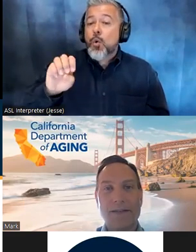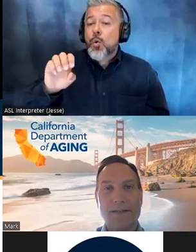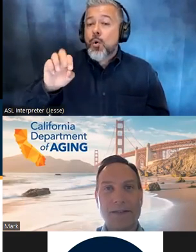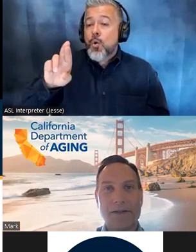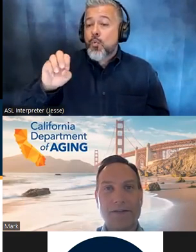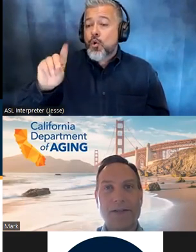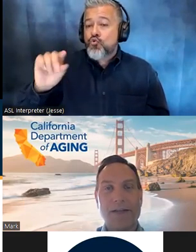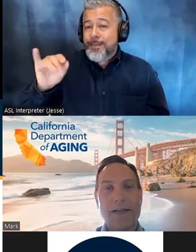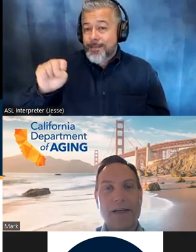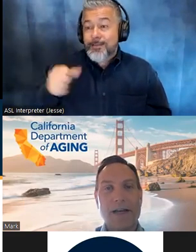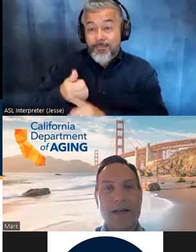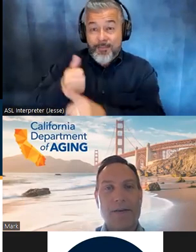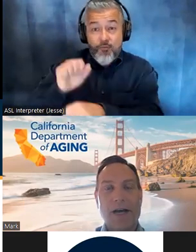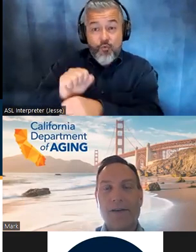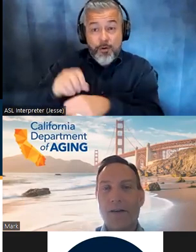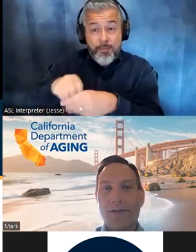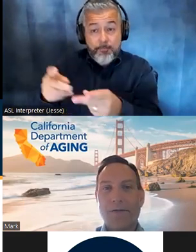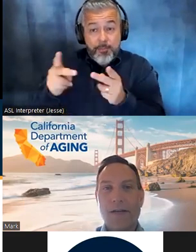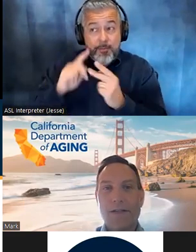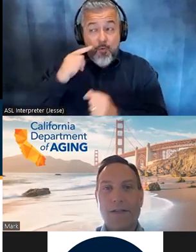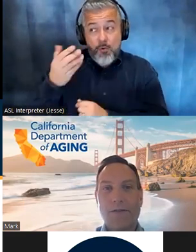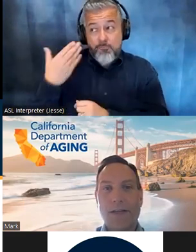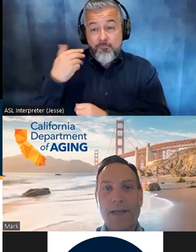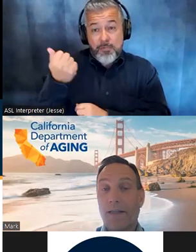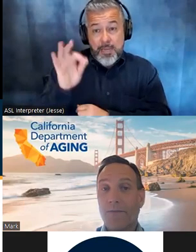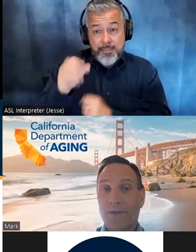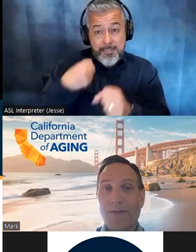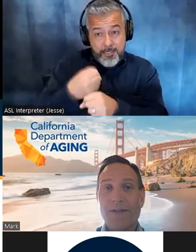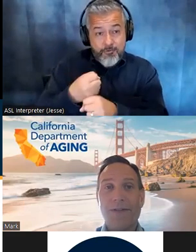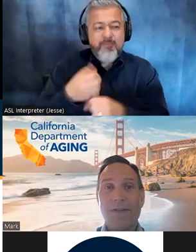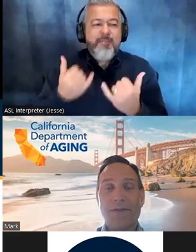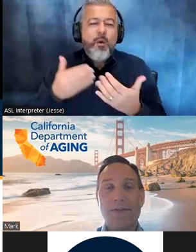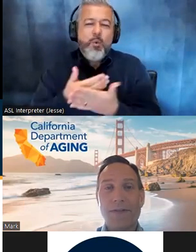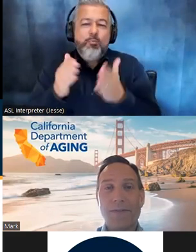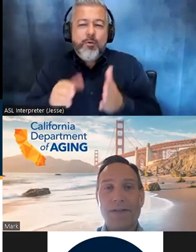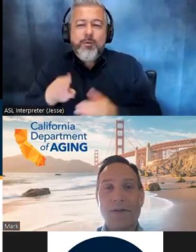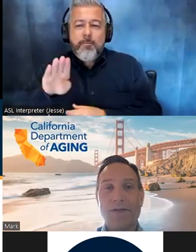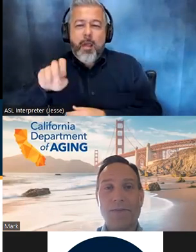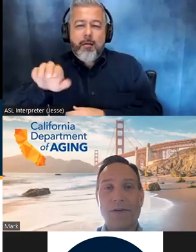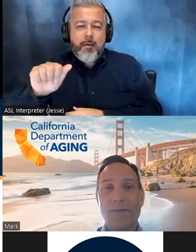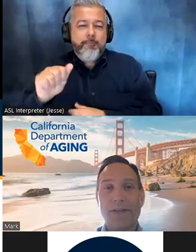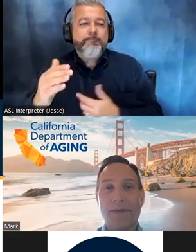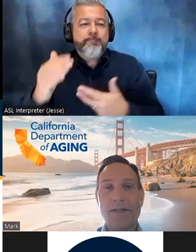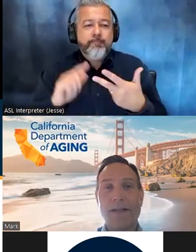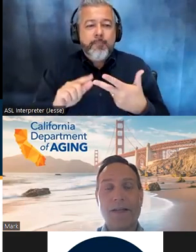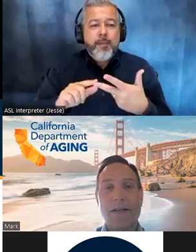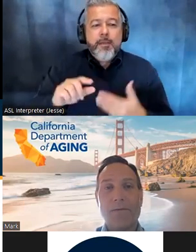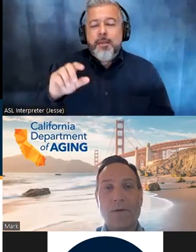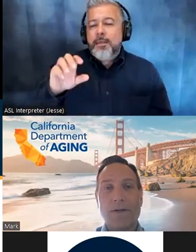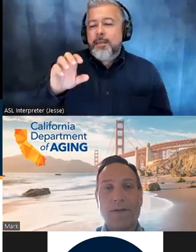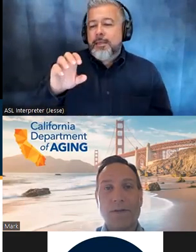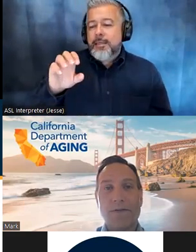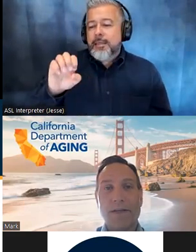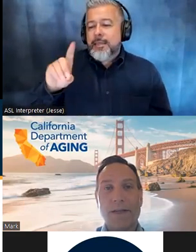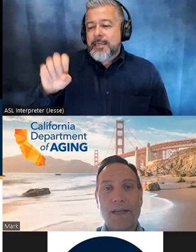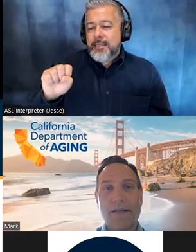past 19 years. I'd also like to thank Eden Rosales, who's the Deputy Long-Term Care Ombudsman,